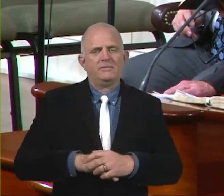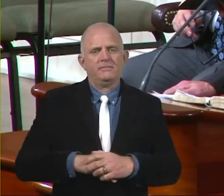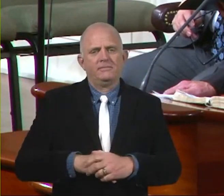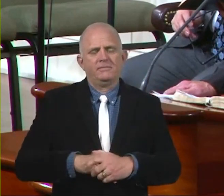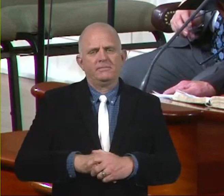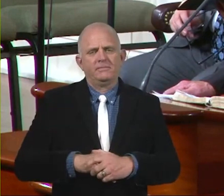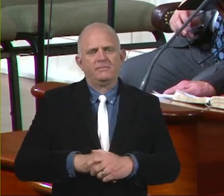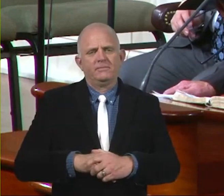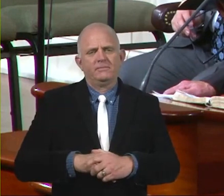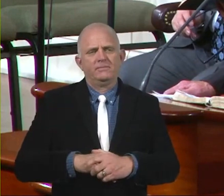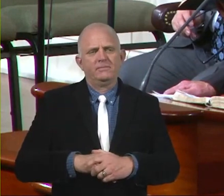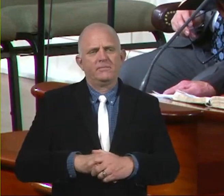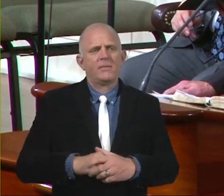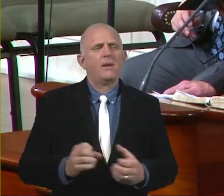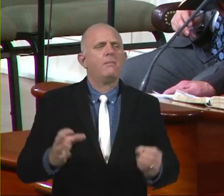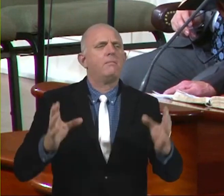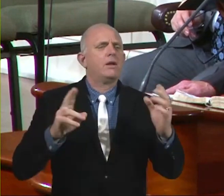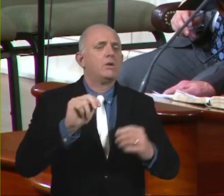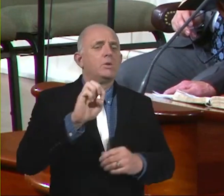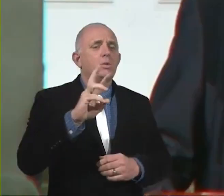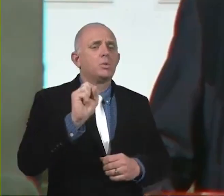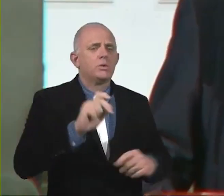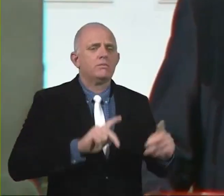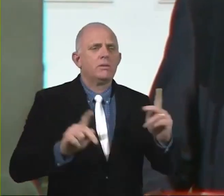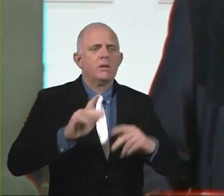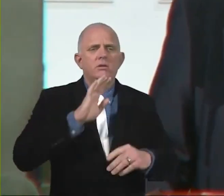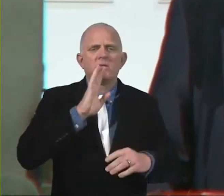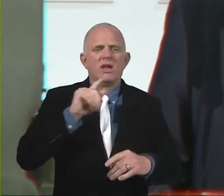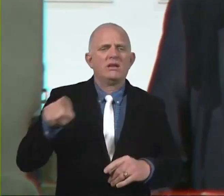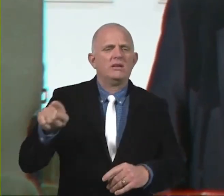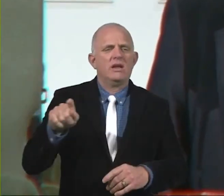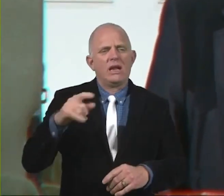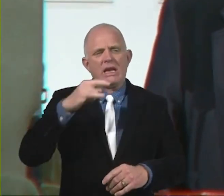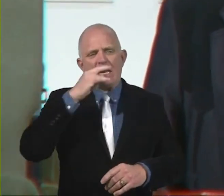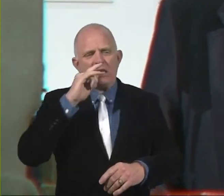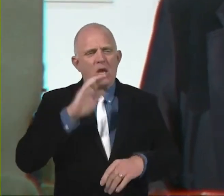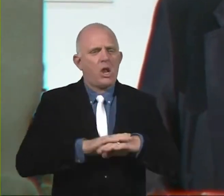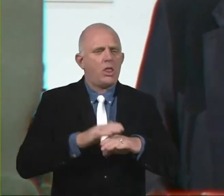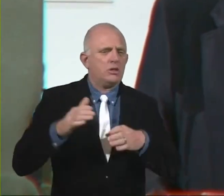And these newscasters talk about him like he's a kid down on the street somewhere.